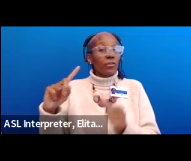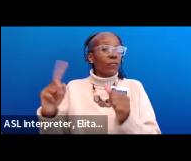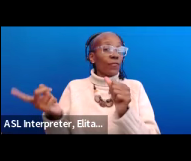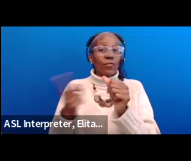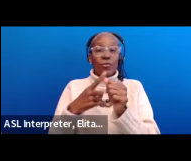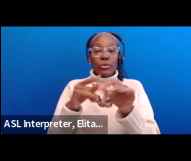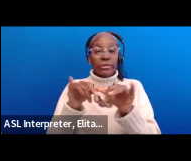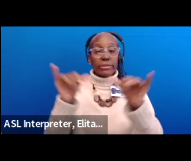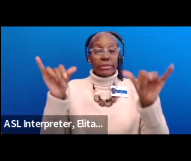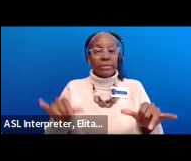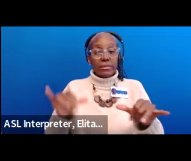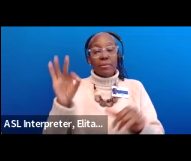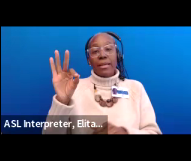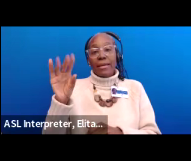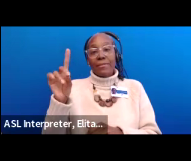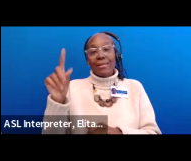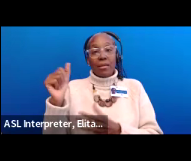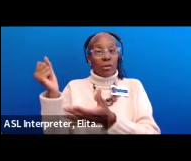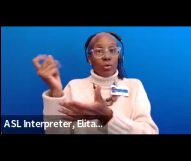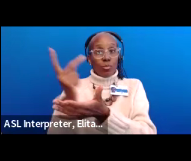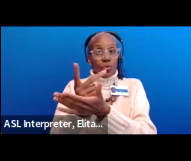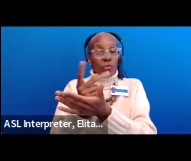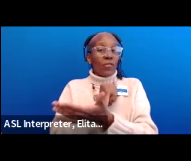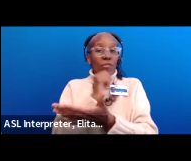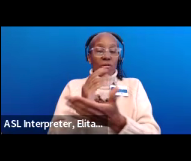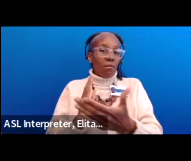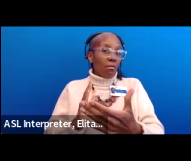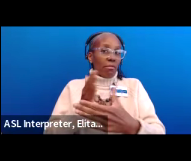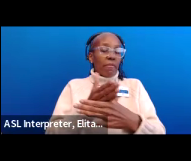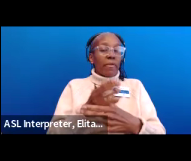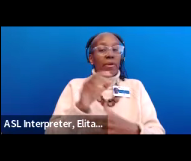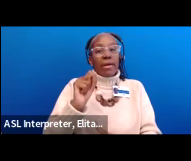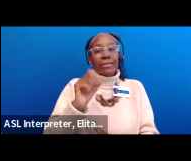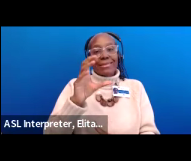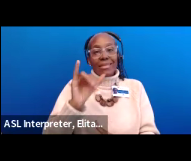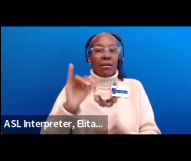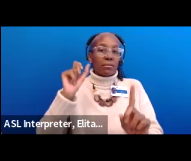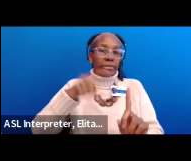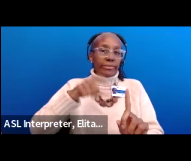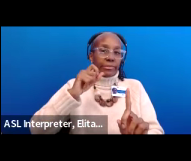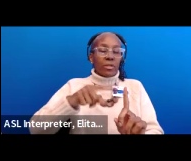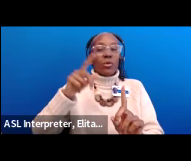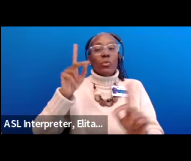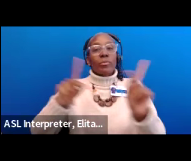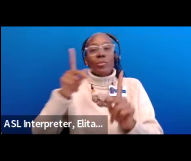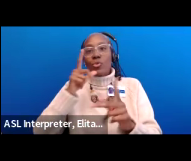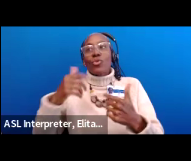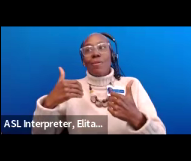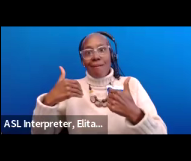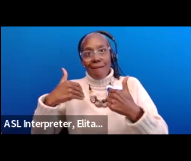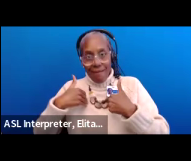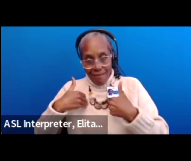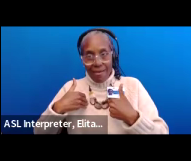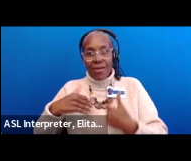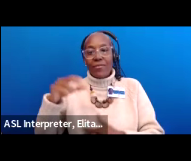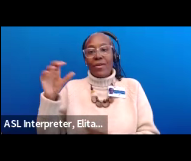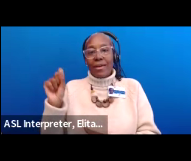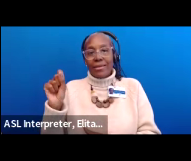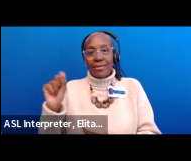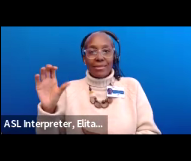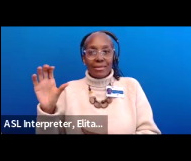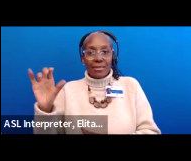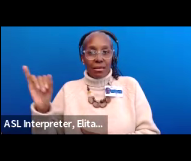system FDA approved for non-invasive spinal cord stimulation for people with SCI. And I'm holding one here as